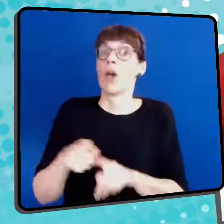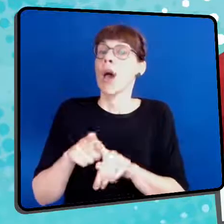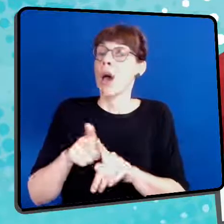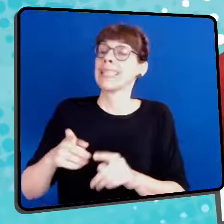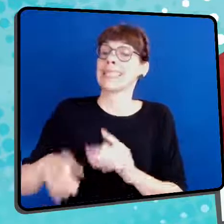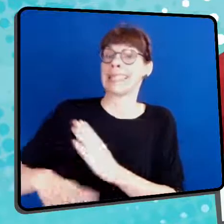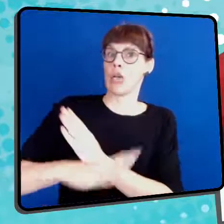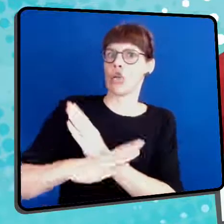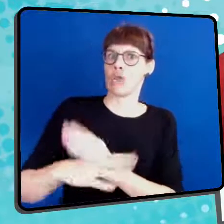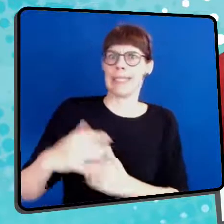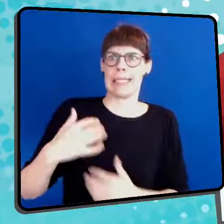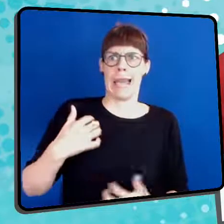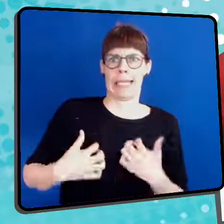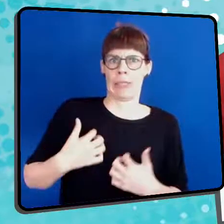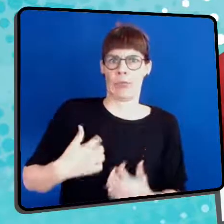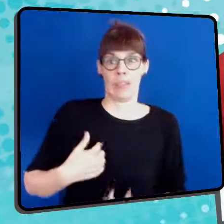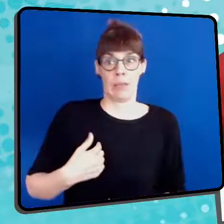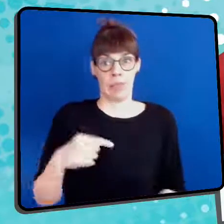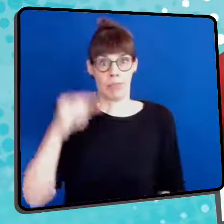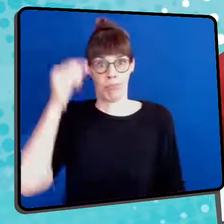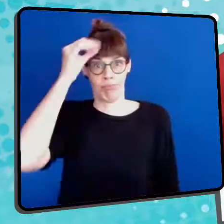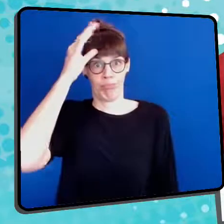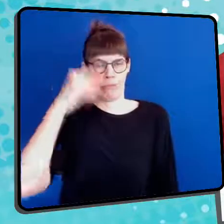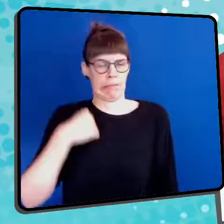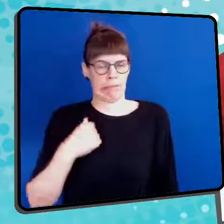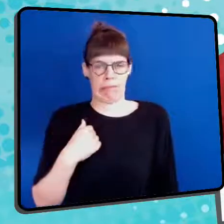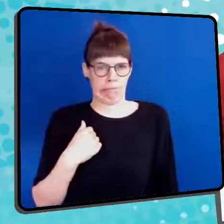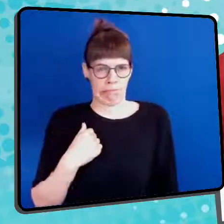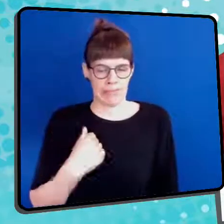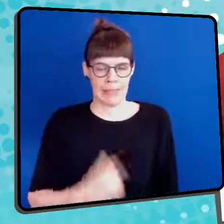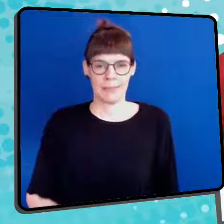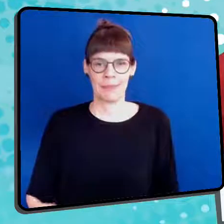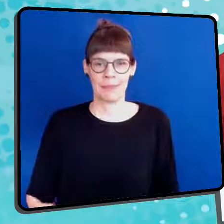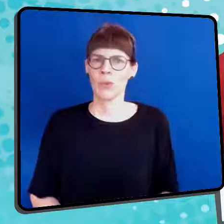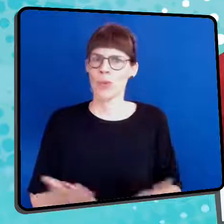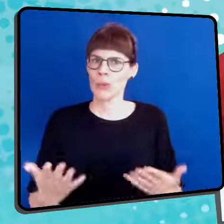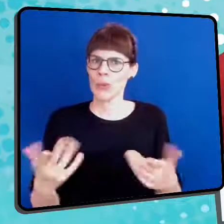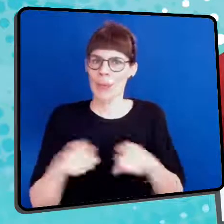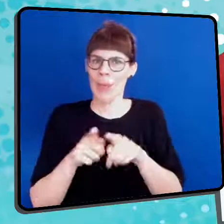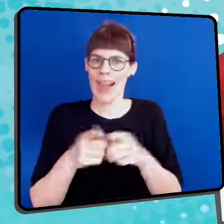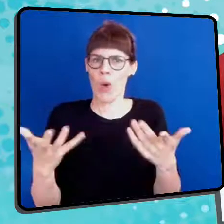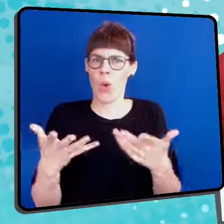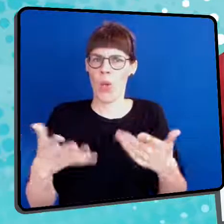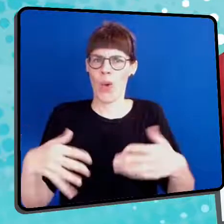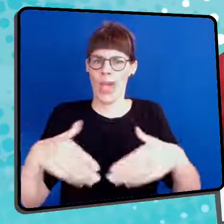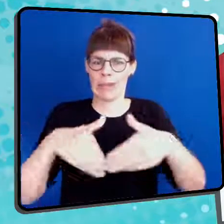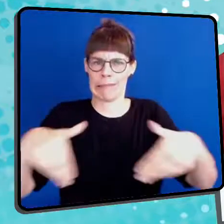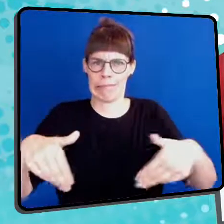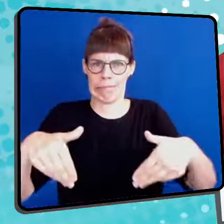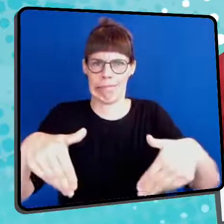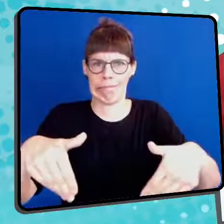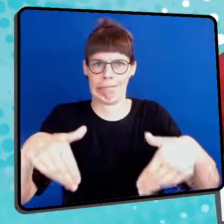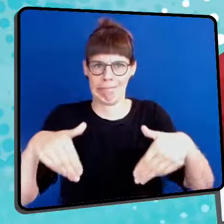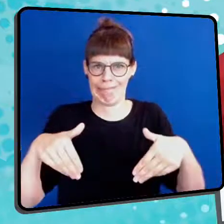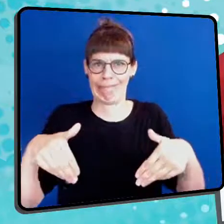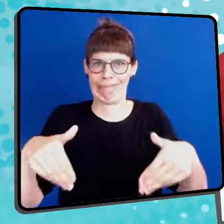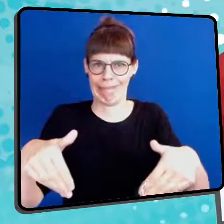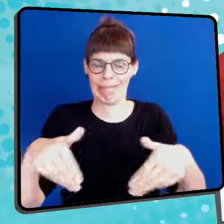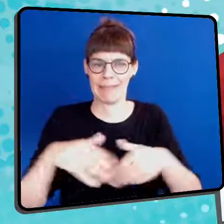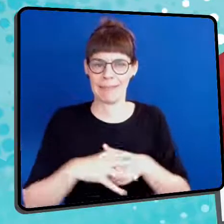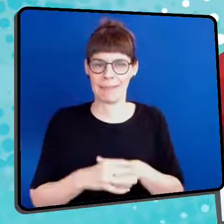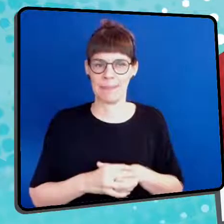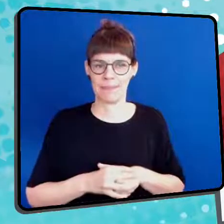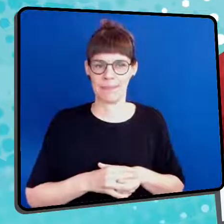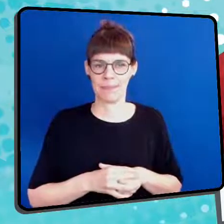So it's good to hear that, where that line is drawn as well there, because otherwise, like I said, like sometimes when someone says I'm